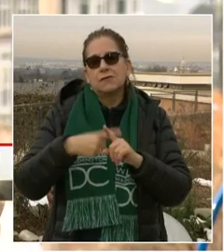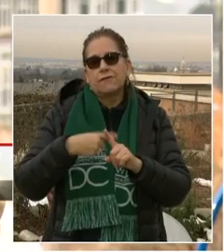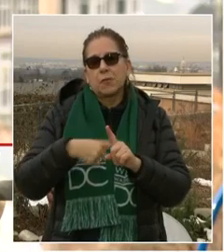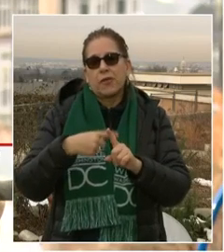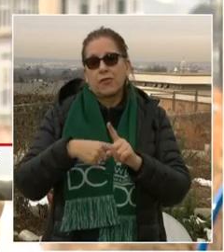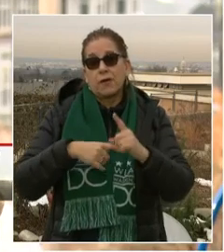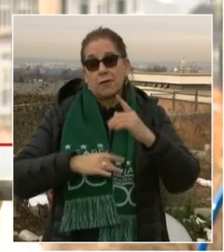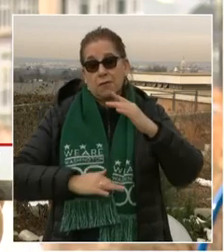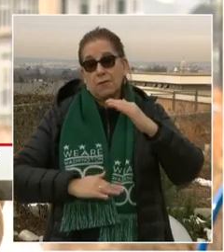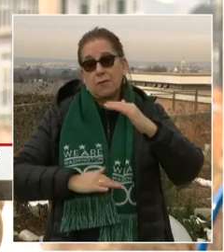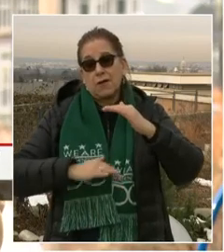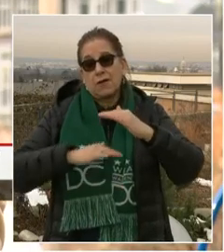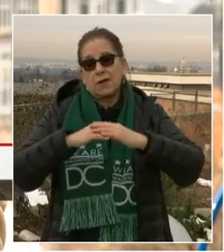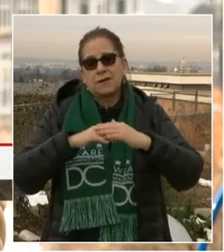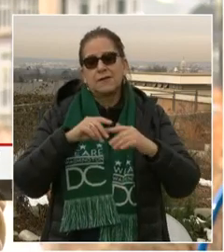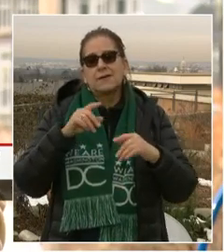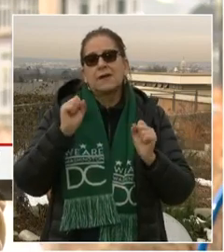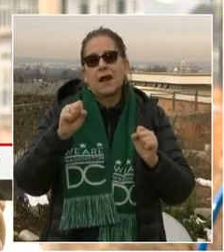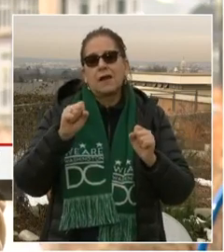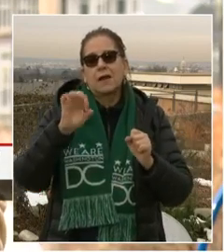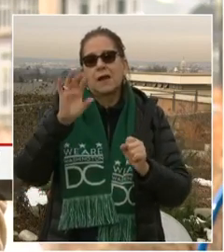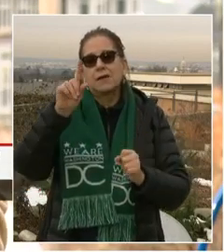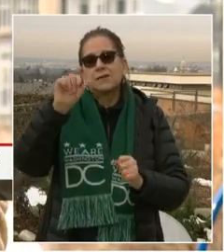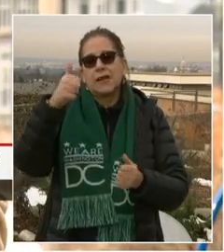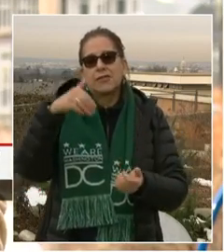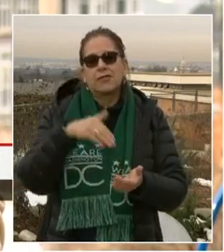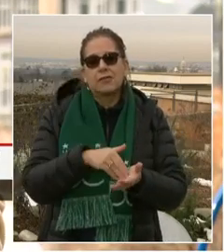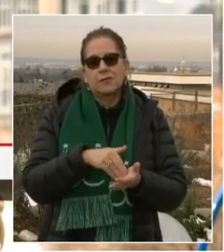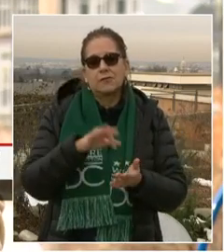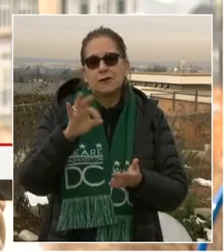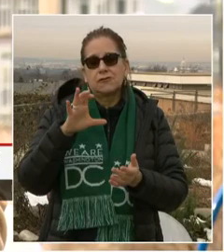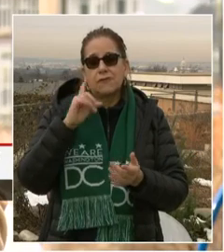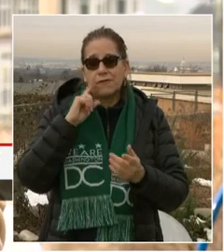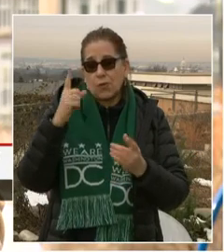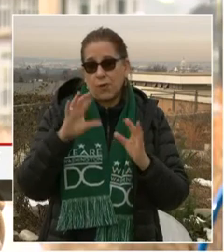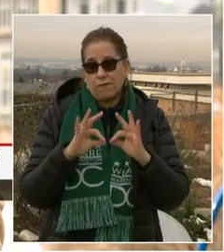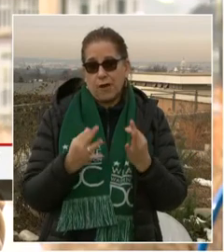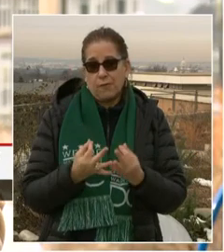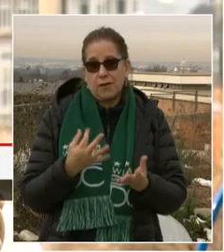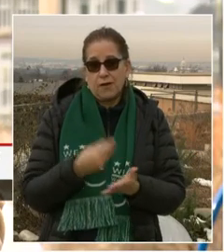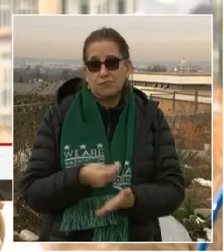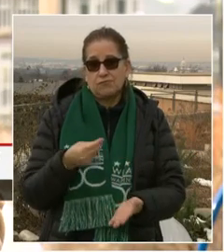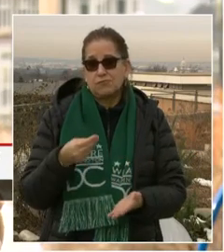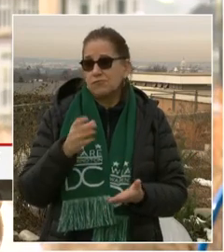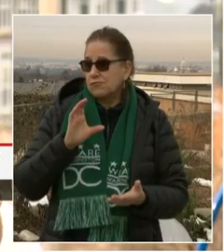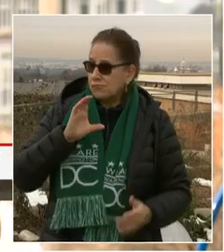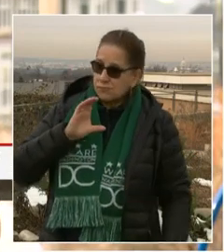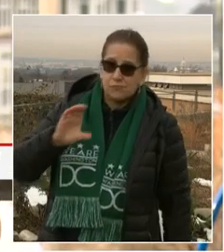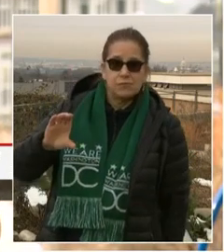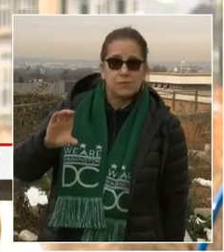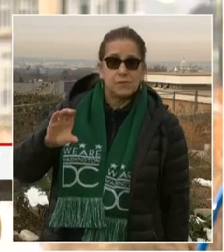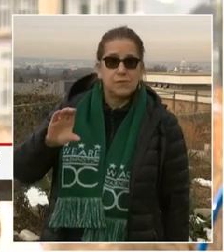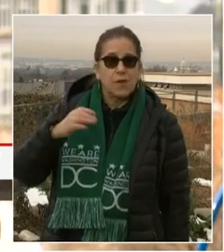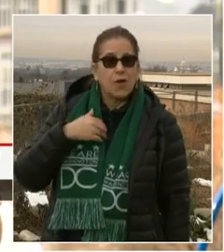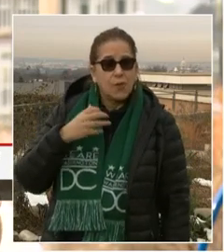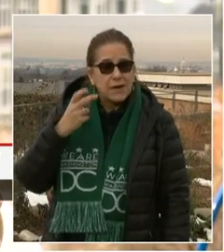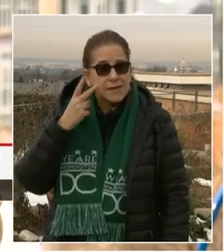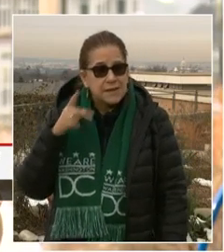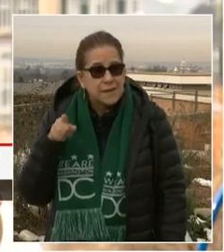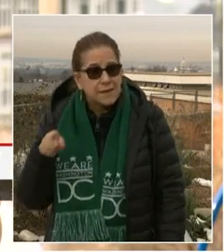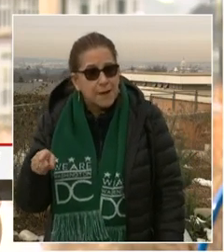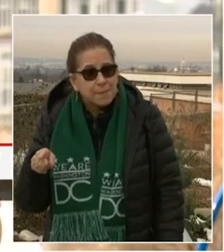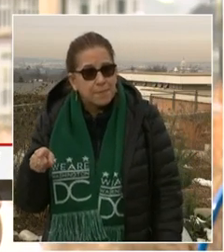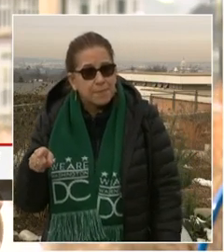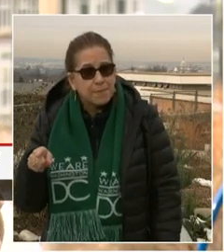family. Through this initiative, we expect to see significant long-term advancement in both maternal and child